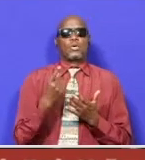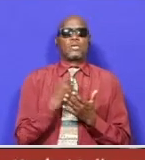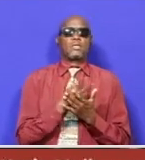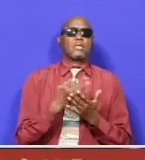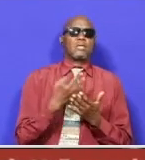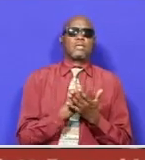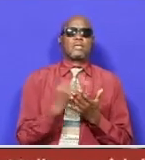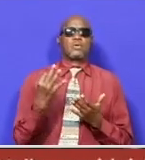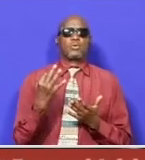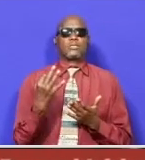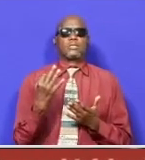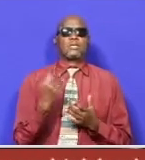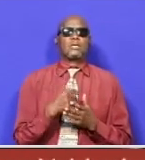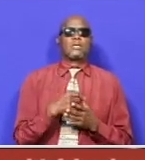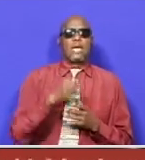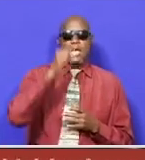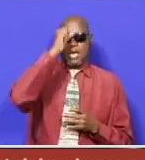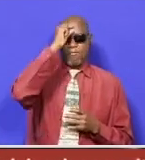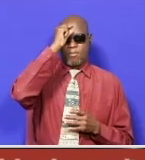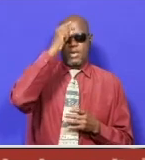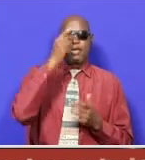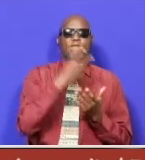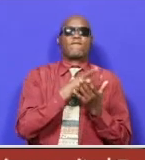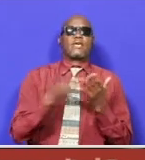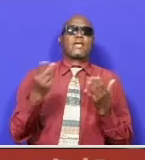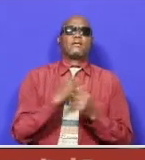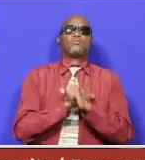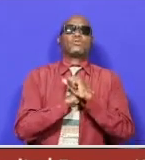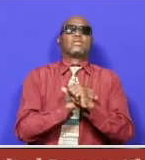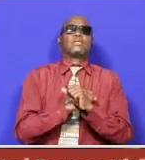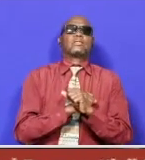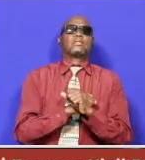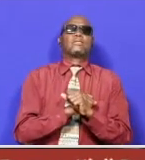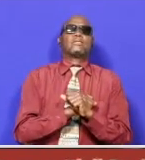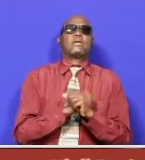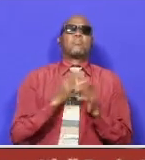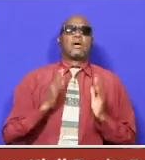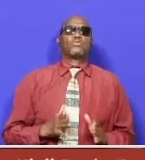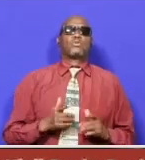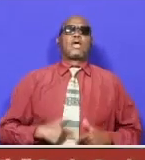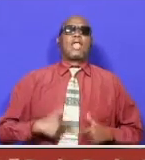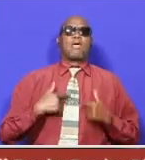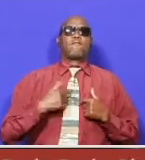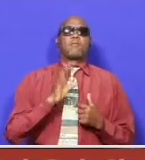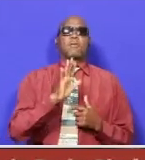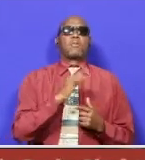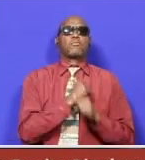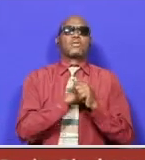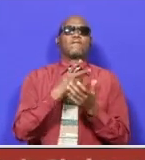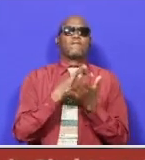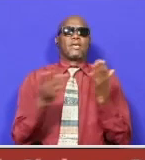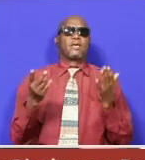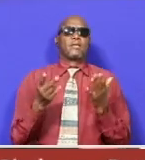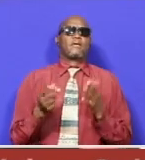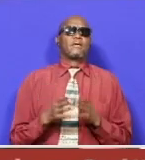wasikie. Kama sikale ameshindwa kuchunga na kwa mali ya mtu na maisha yake basi. Ongojeni